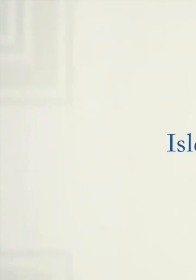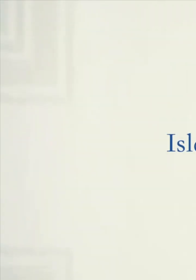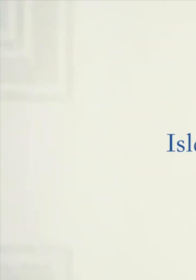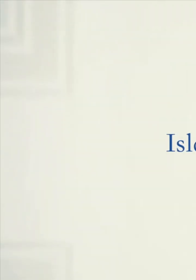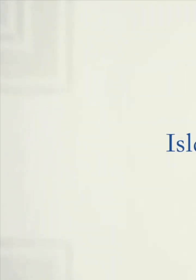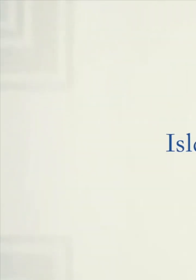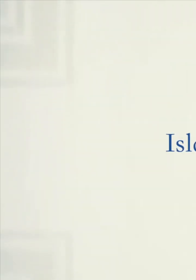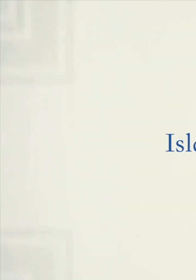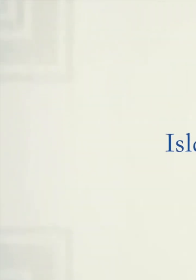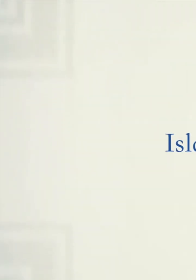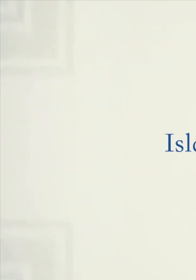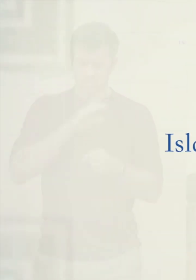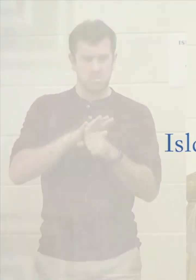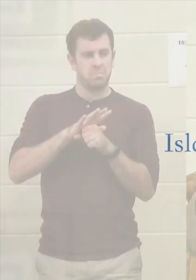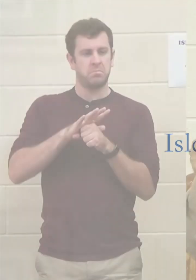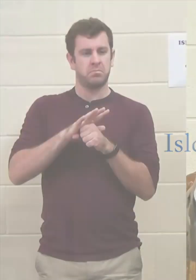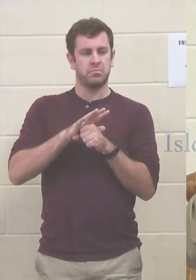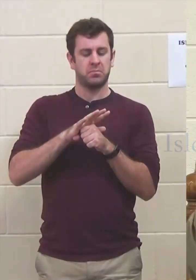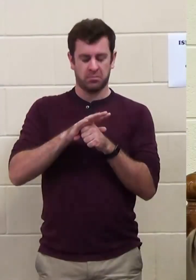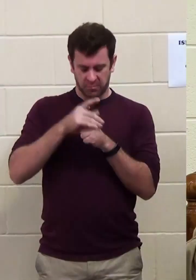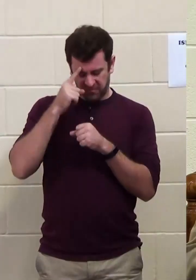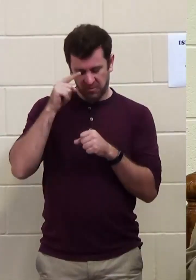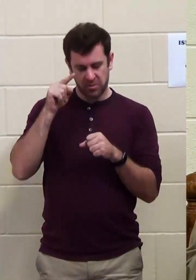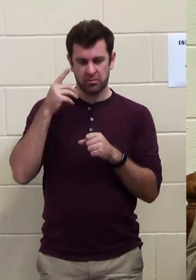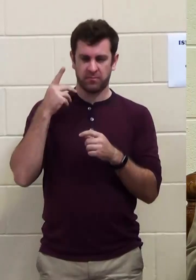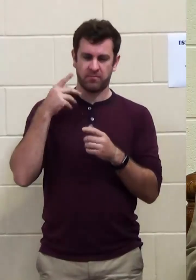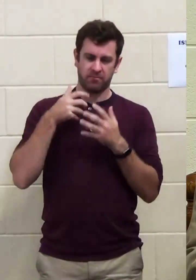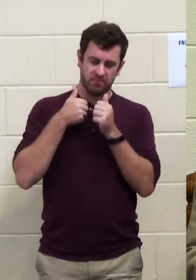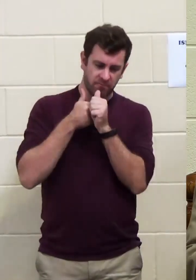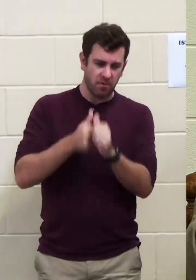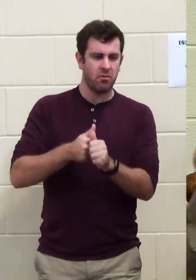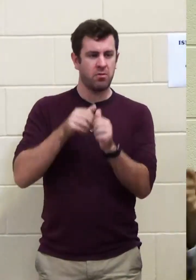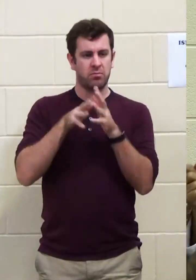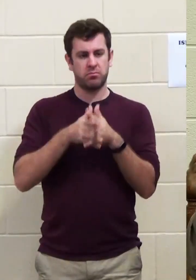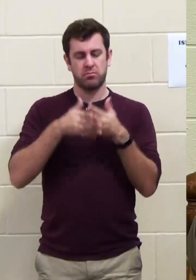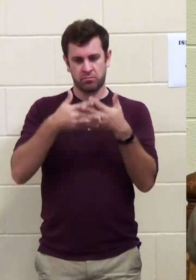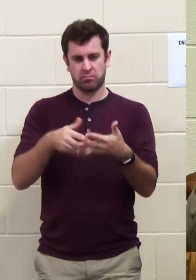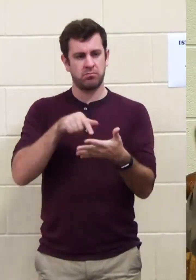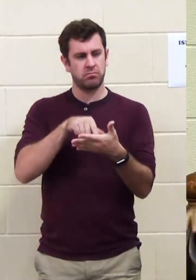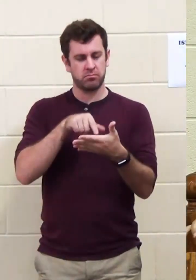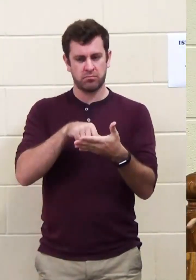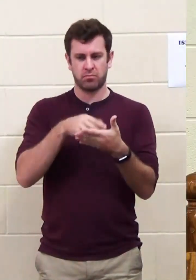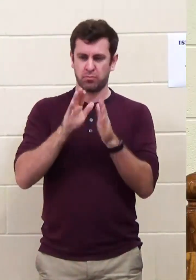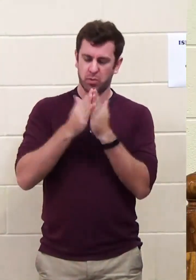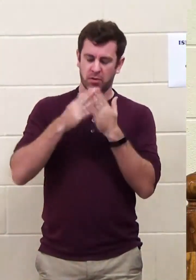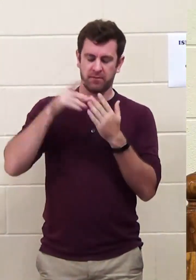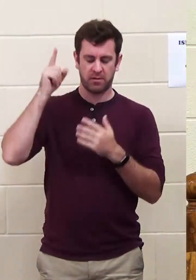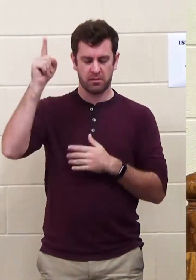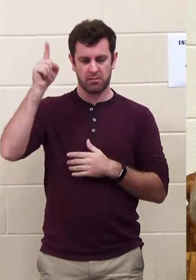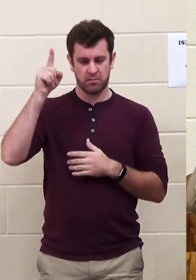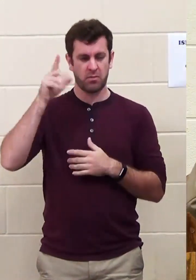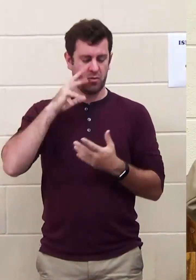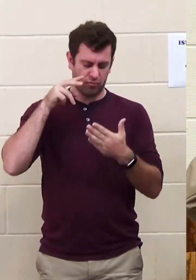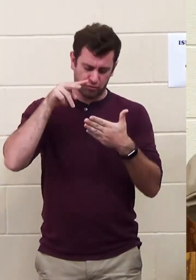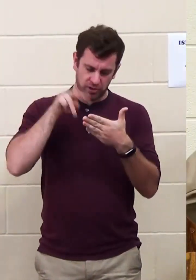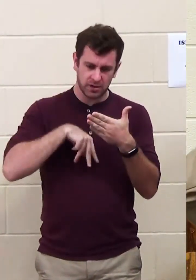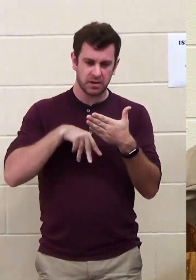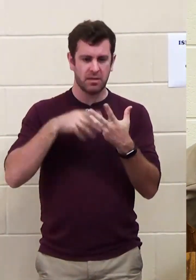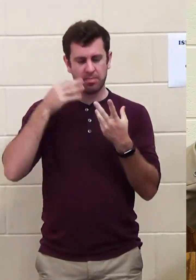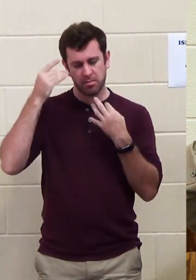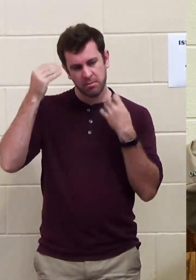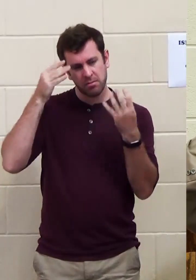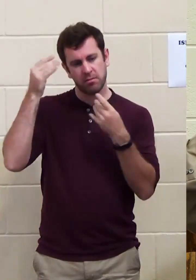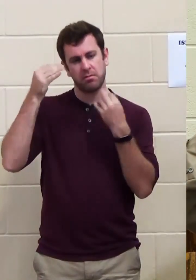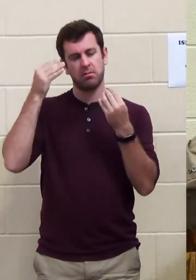re-pledge ourselves to the book of Allah Azza wa Jal. To pledge that we would read it, we would think about